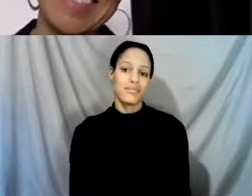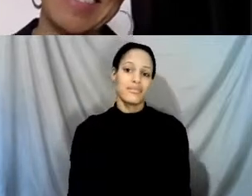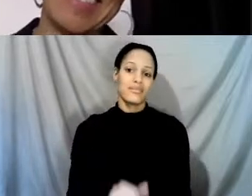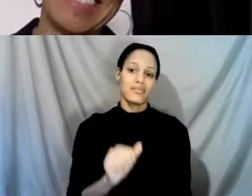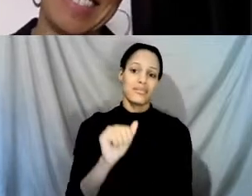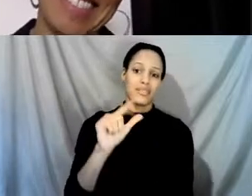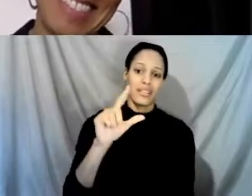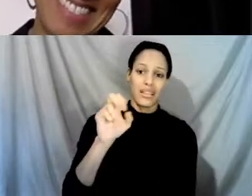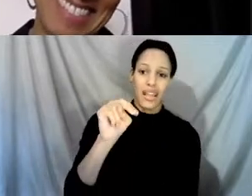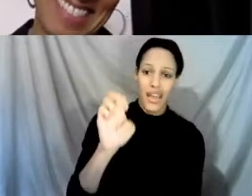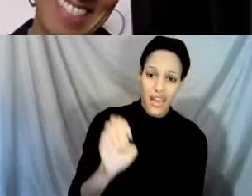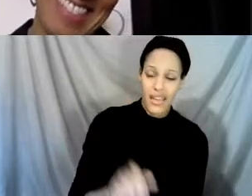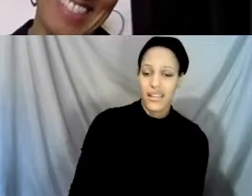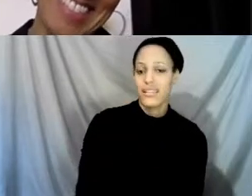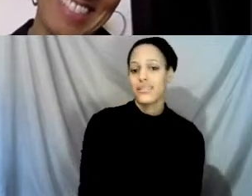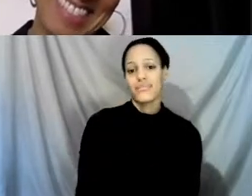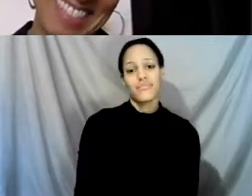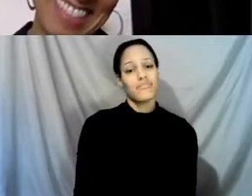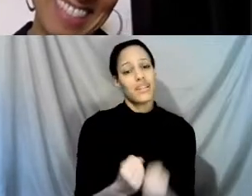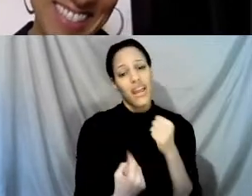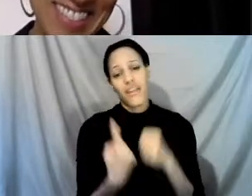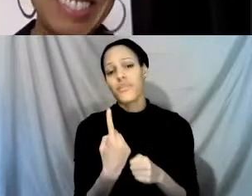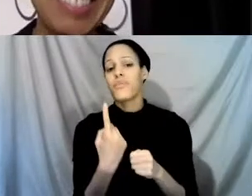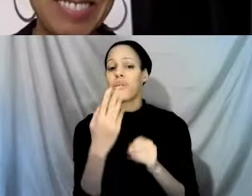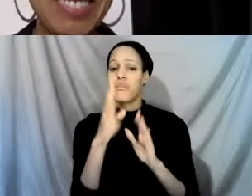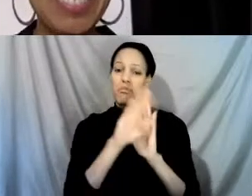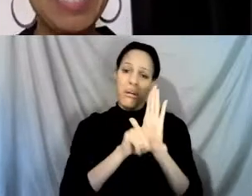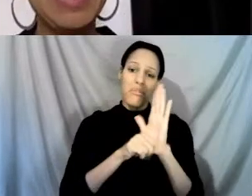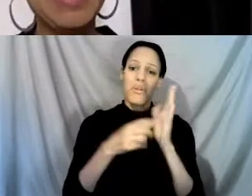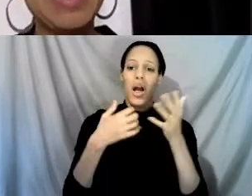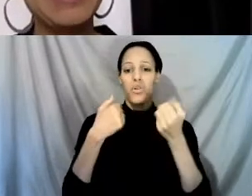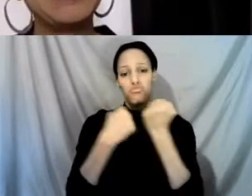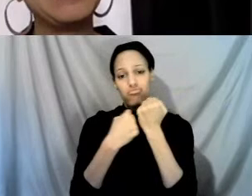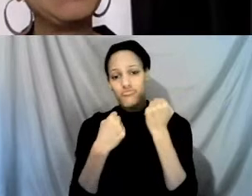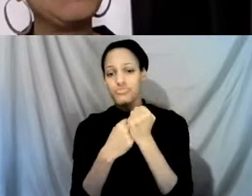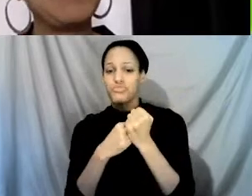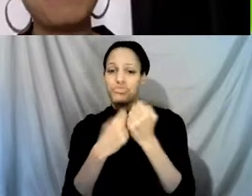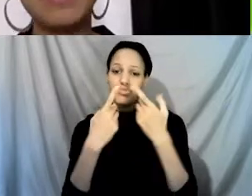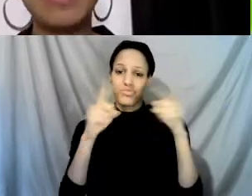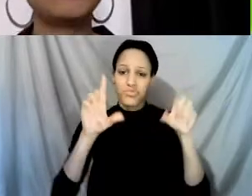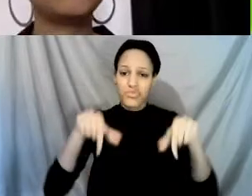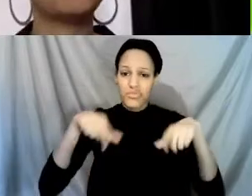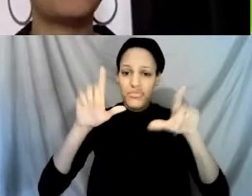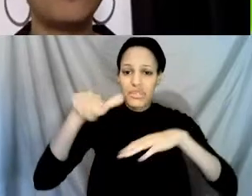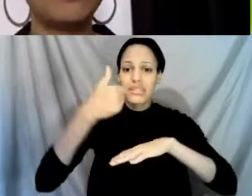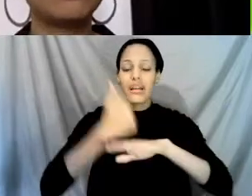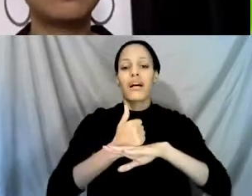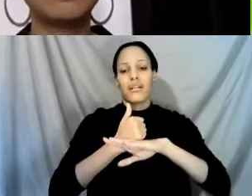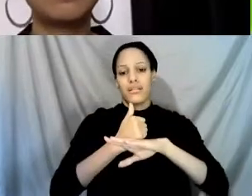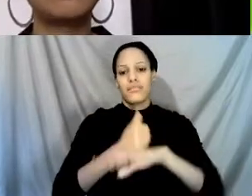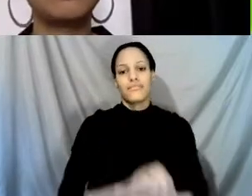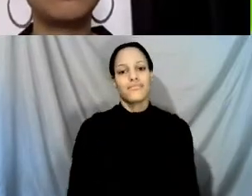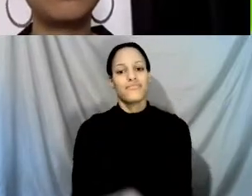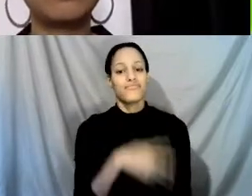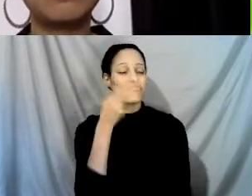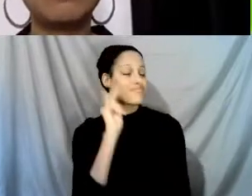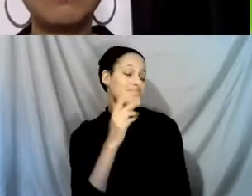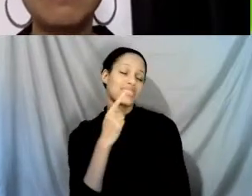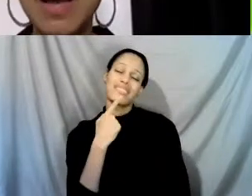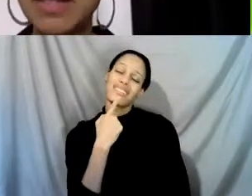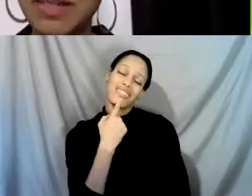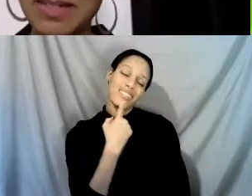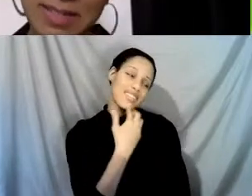Renee and everybody who makes this happen. Yeah. Right back at you all. Thank you.